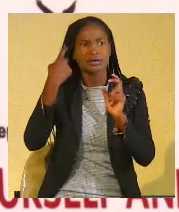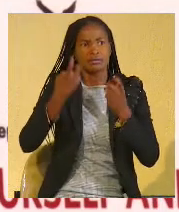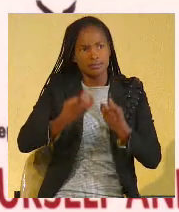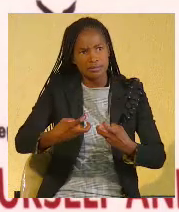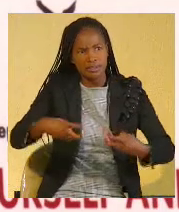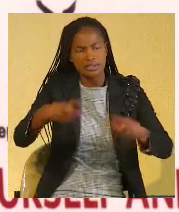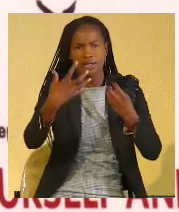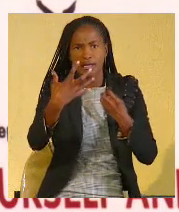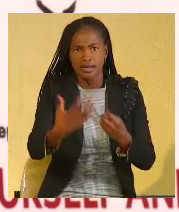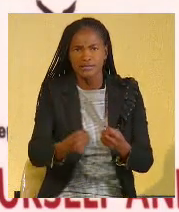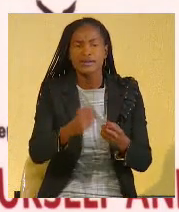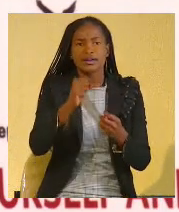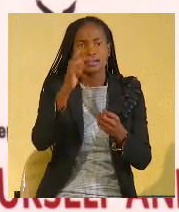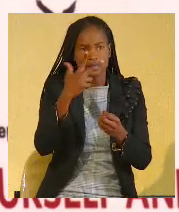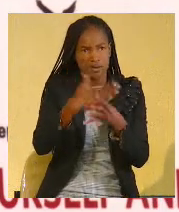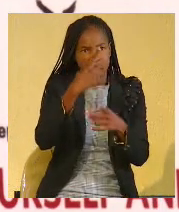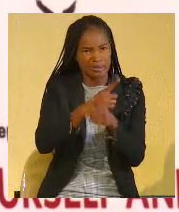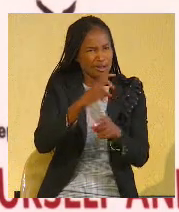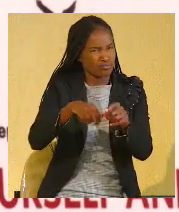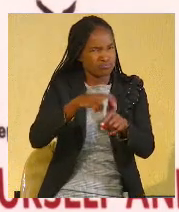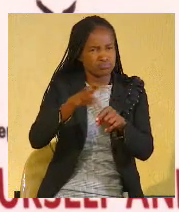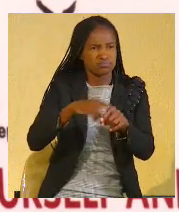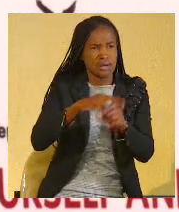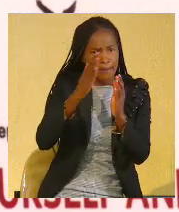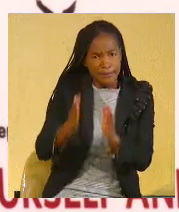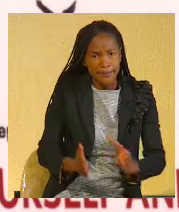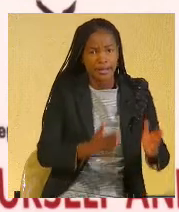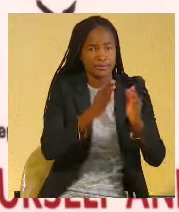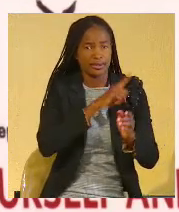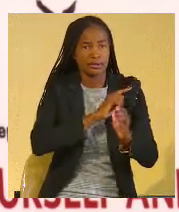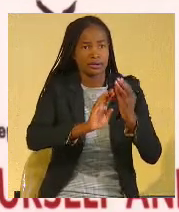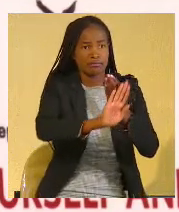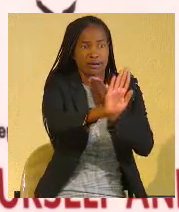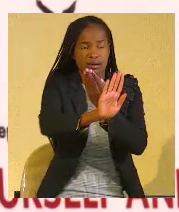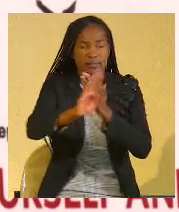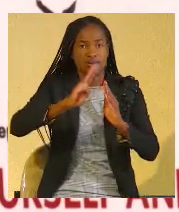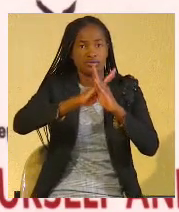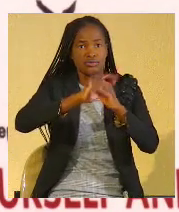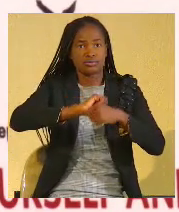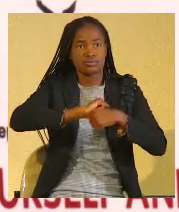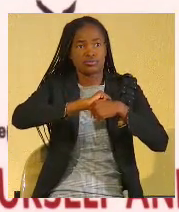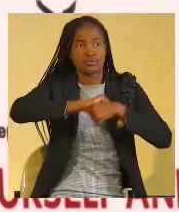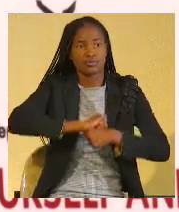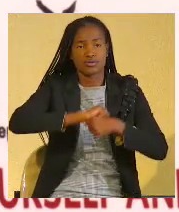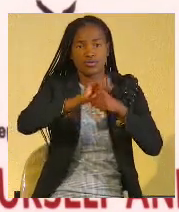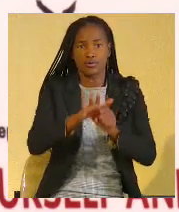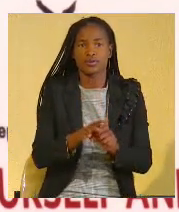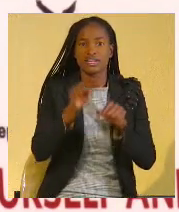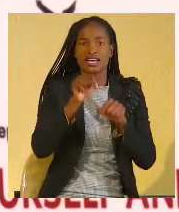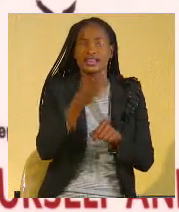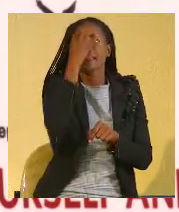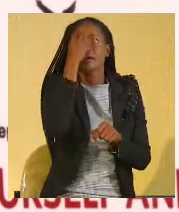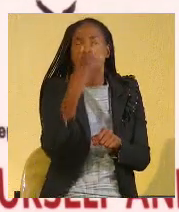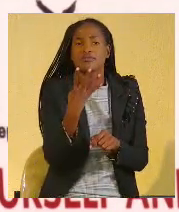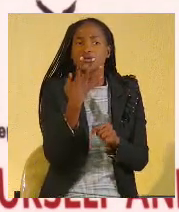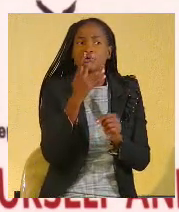government officials have been working around the clock to ensure that we're able to mitigate the impact of COVID-19. This afternoon, we're now joined